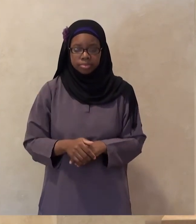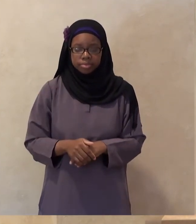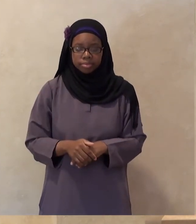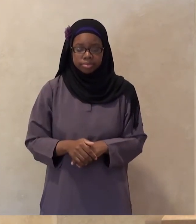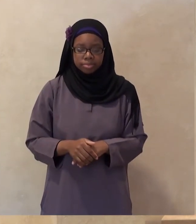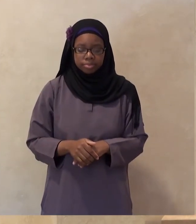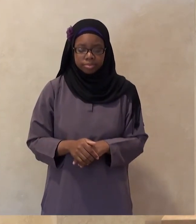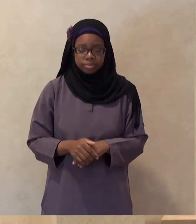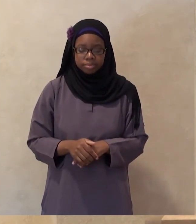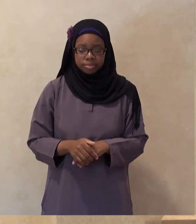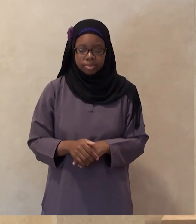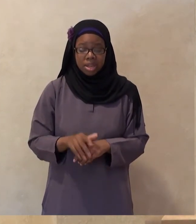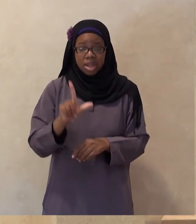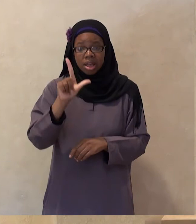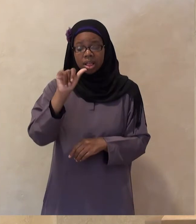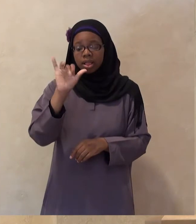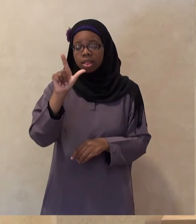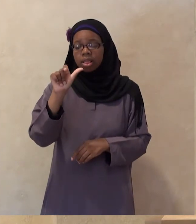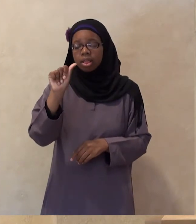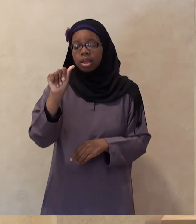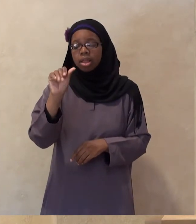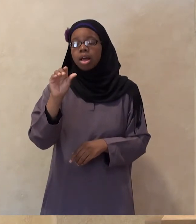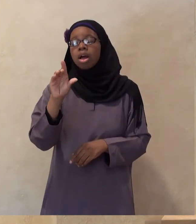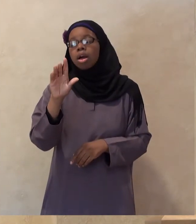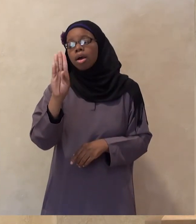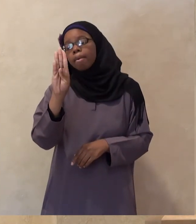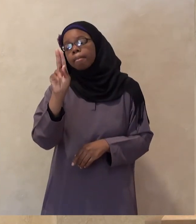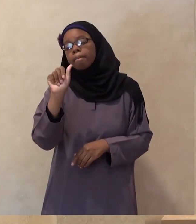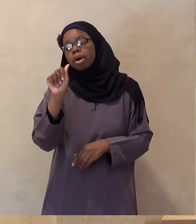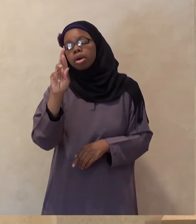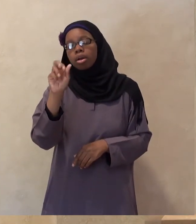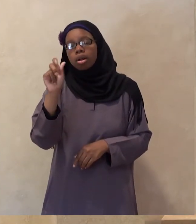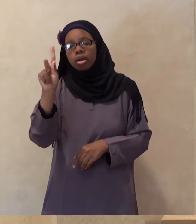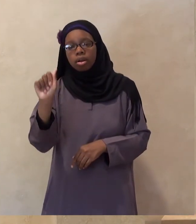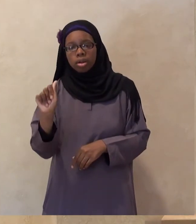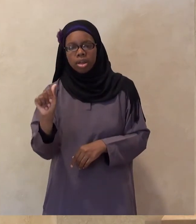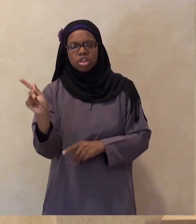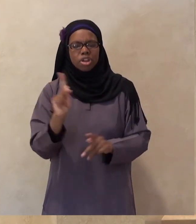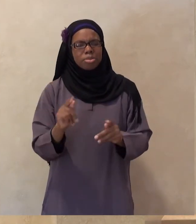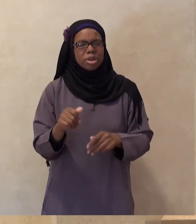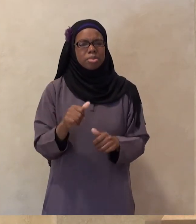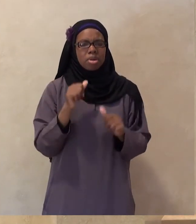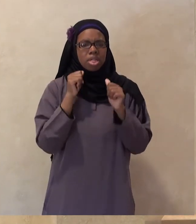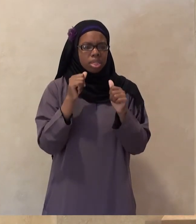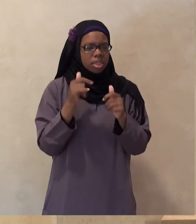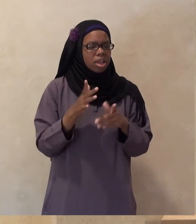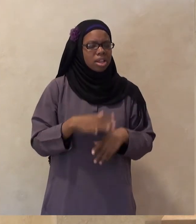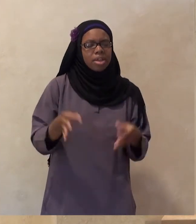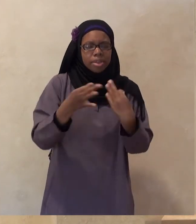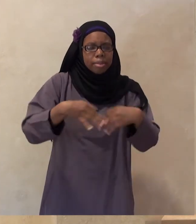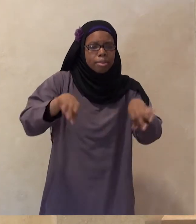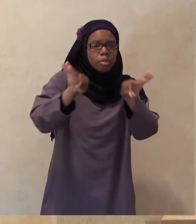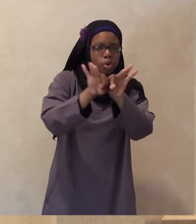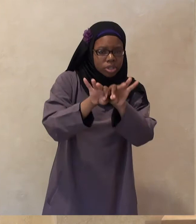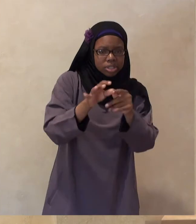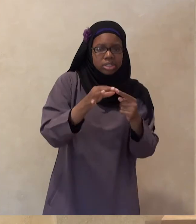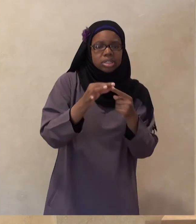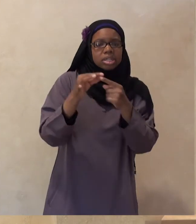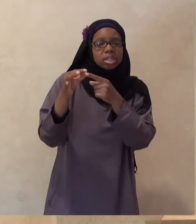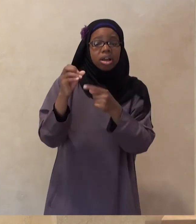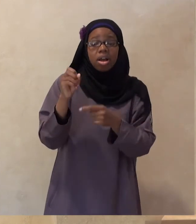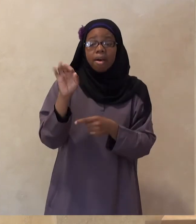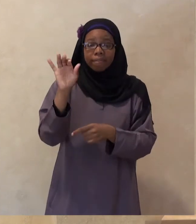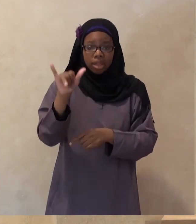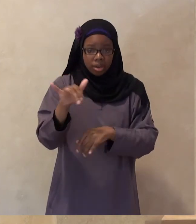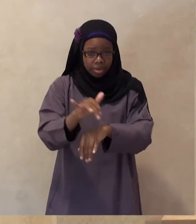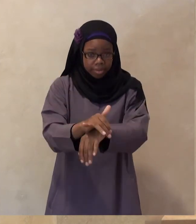Bara'ah. Though there are people who deny the importance, the significance of that